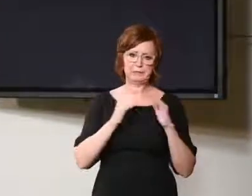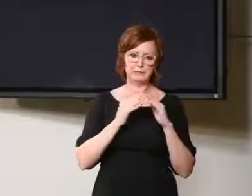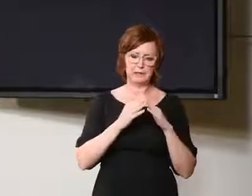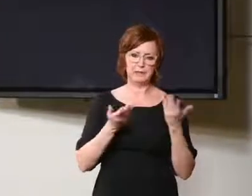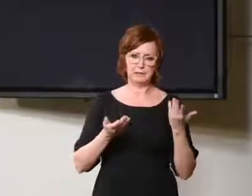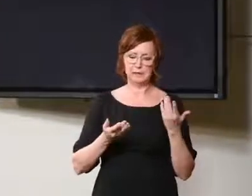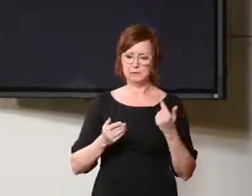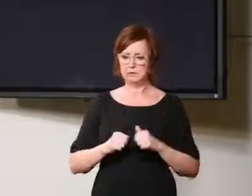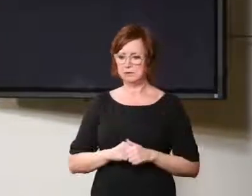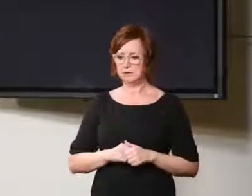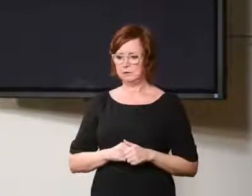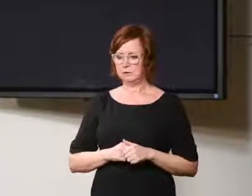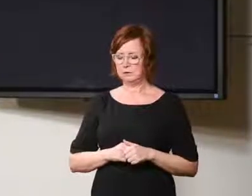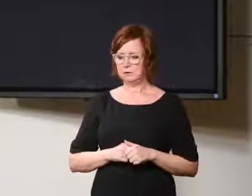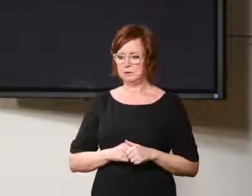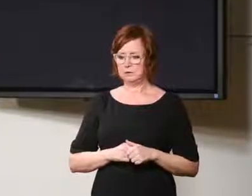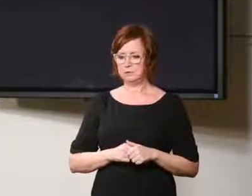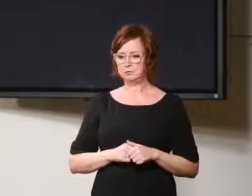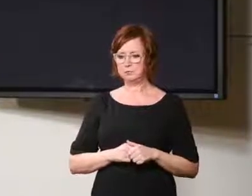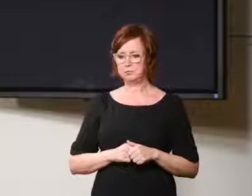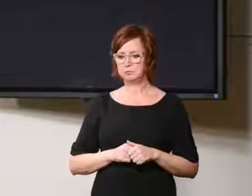us to say that,